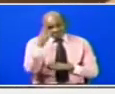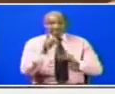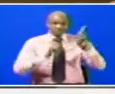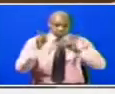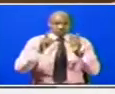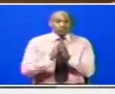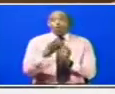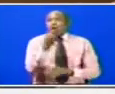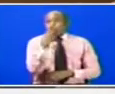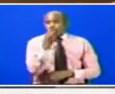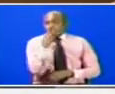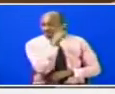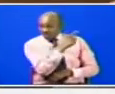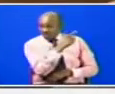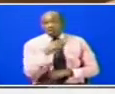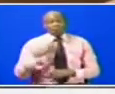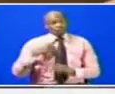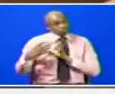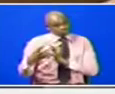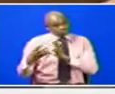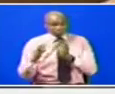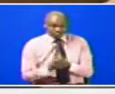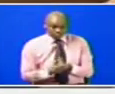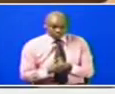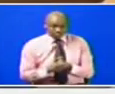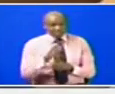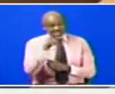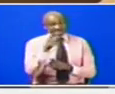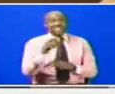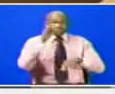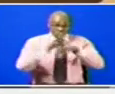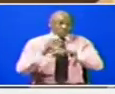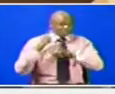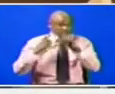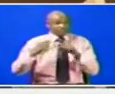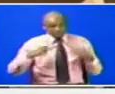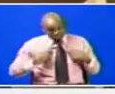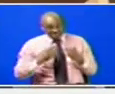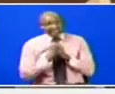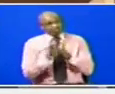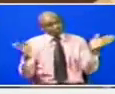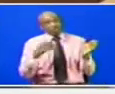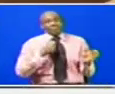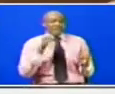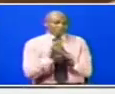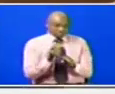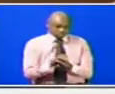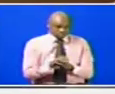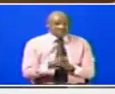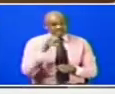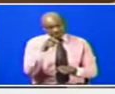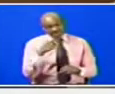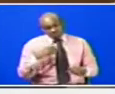to Hong Kong, that's for the Four Nations. It's so far a good experience, a good exposure. The last game